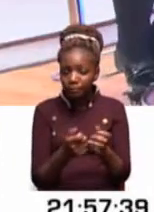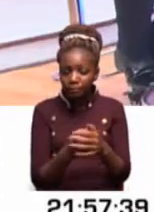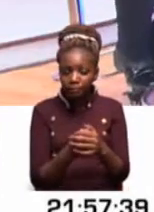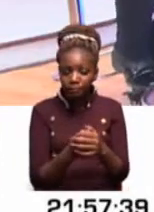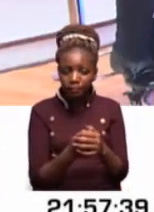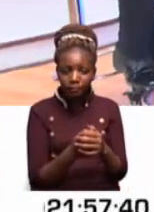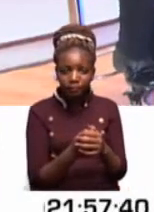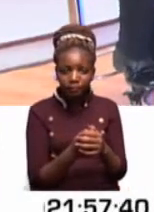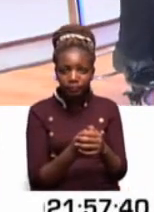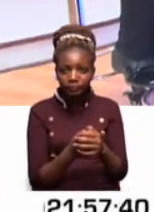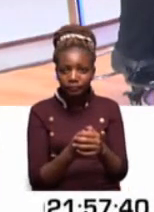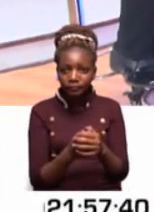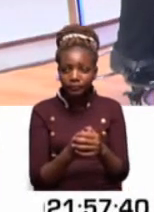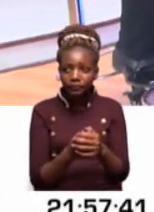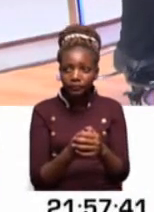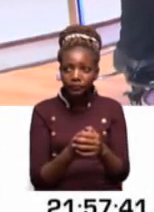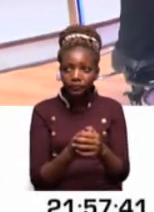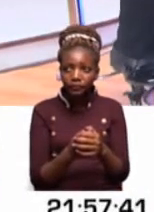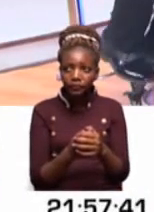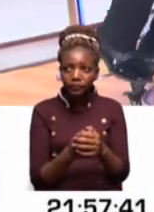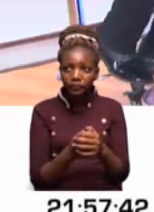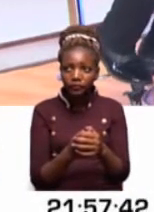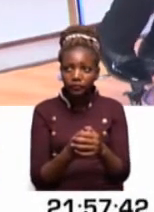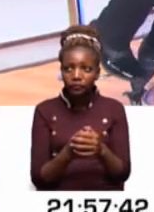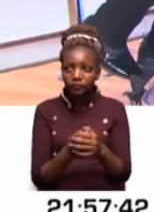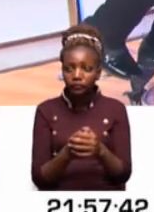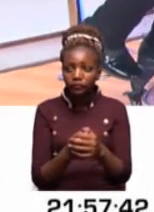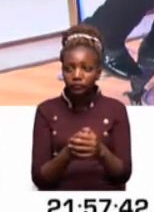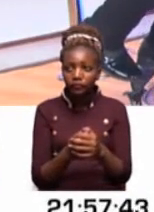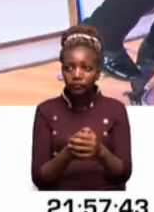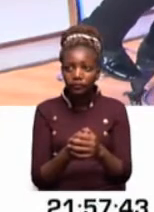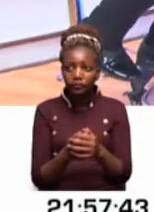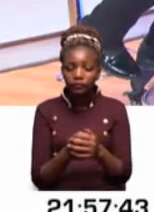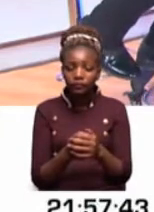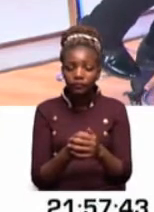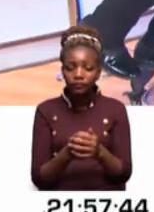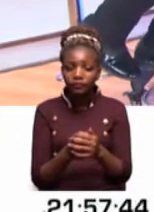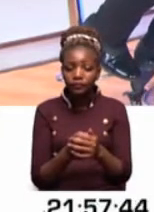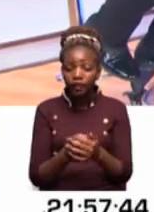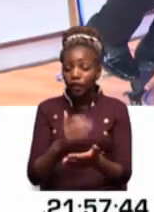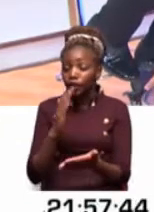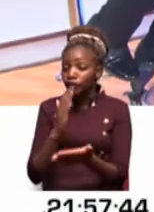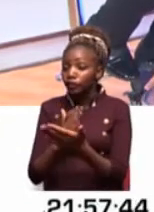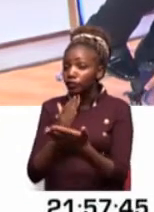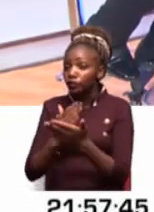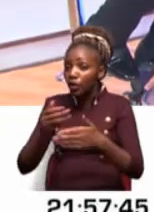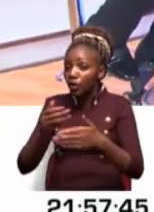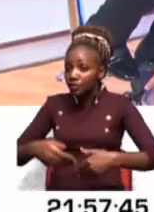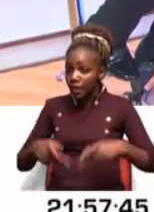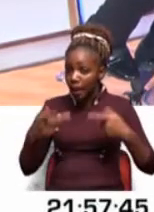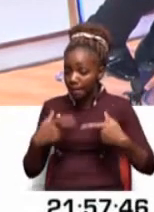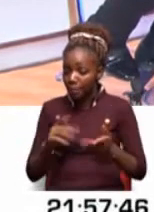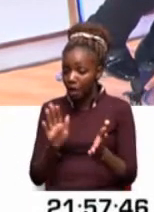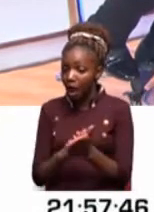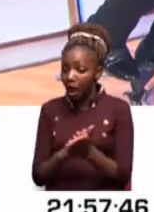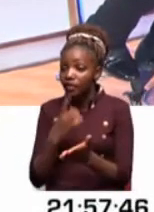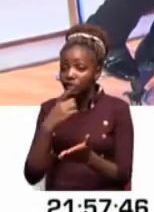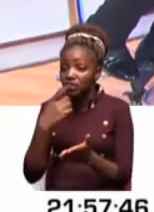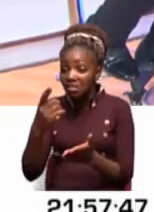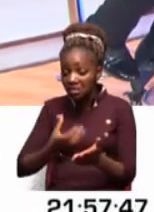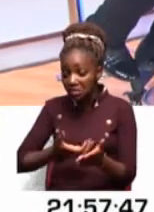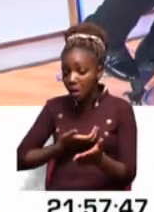balkanizing these young people to vote in their favor? Even the young people are very quick to say, this is our own.